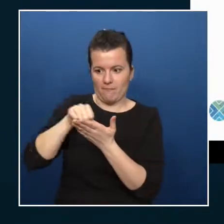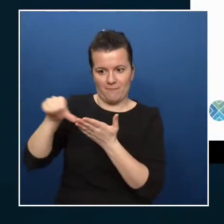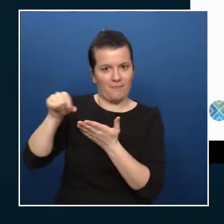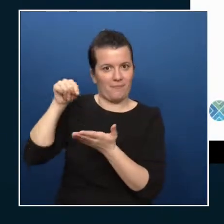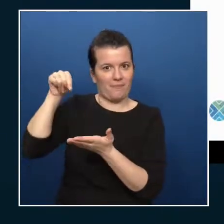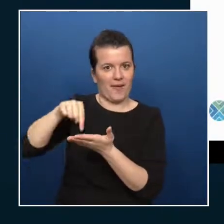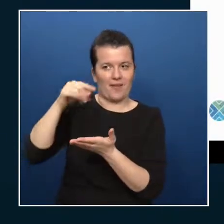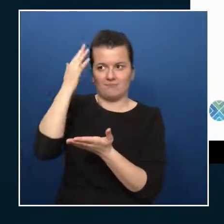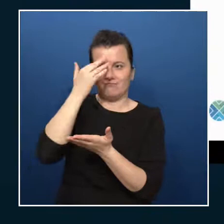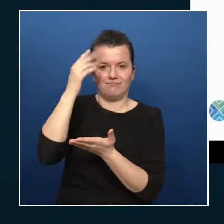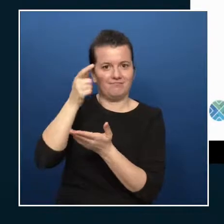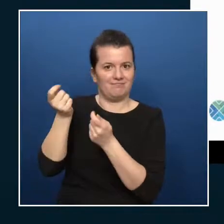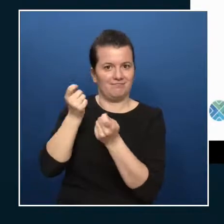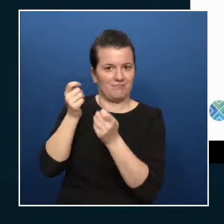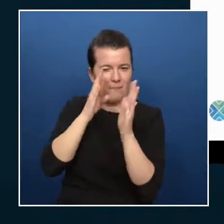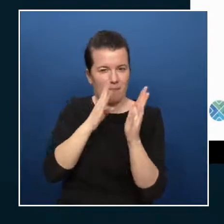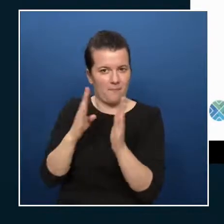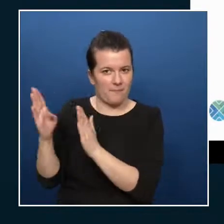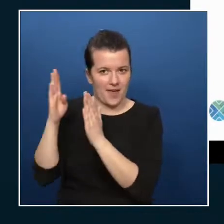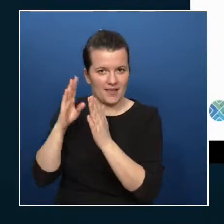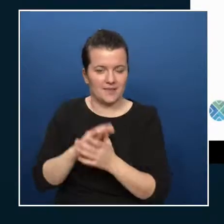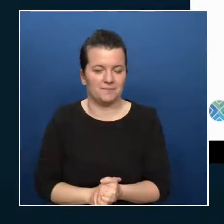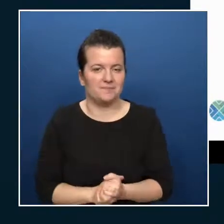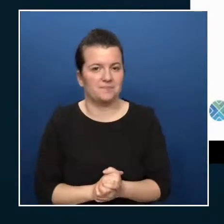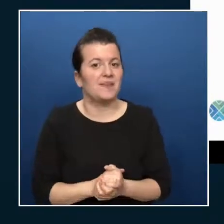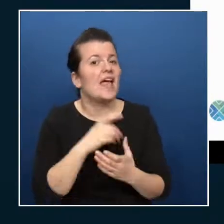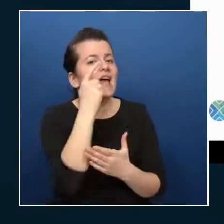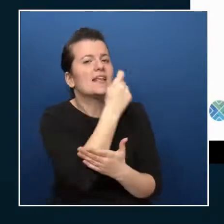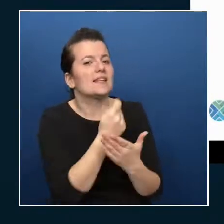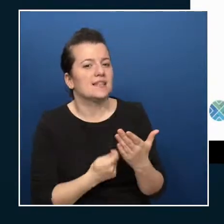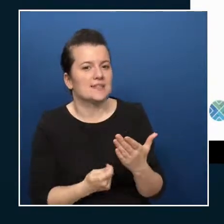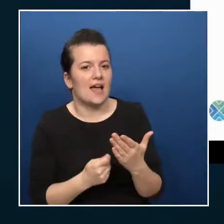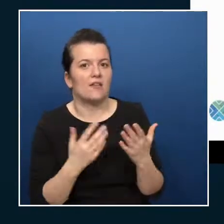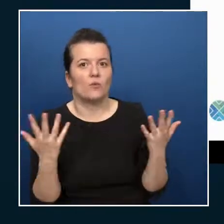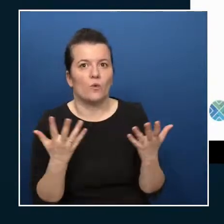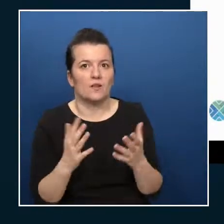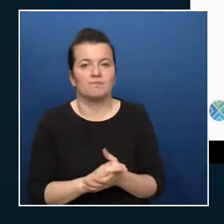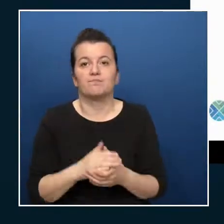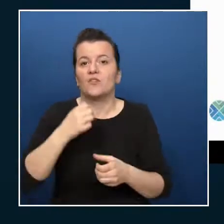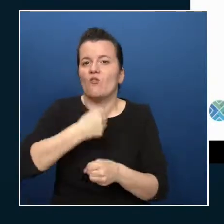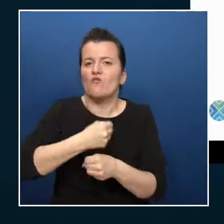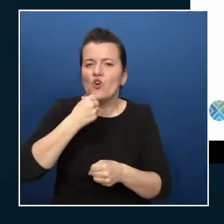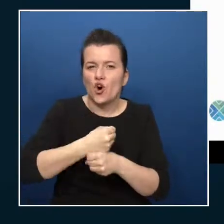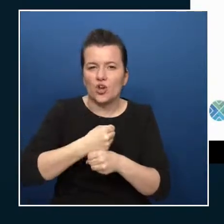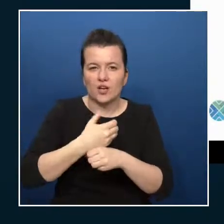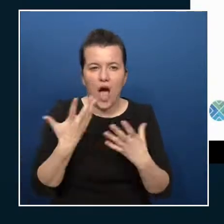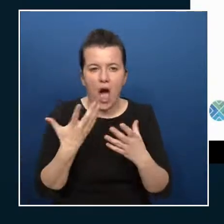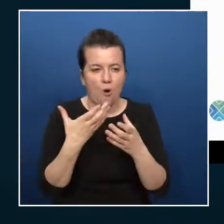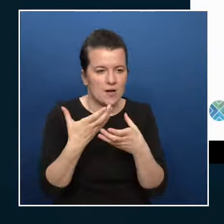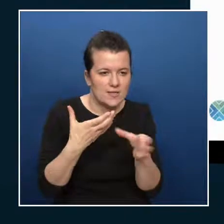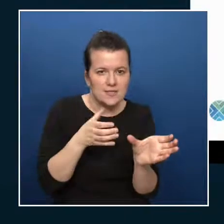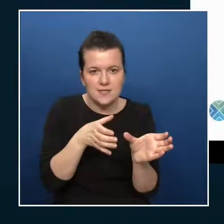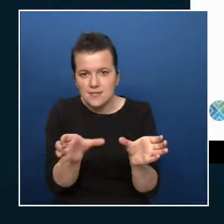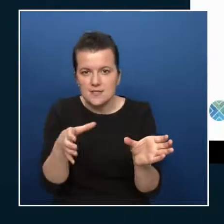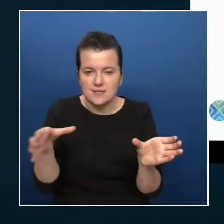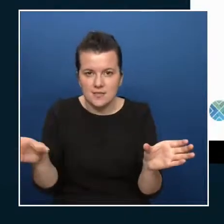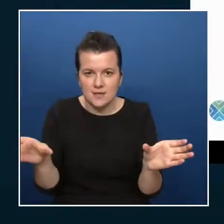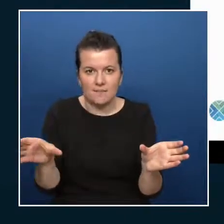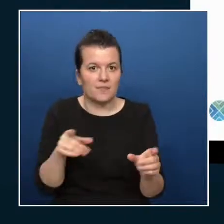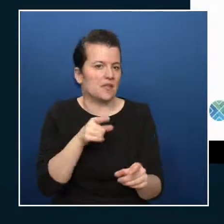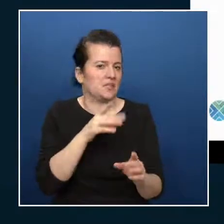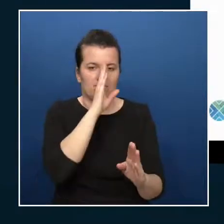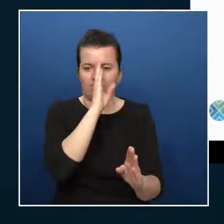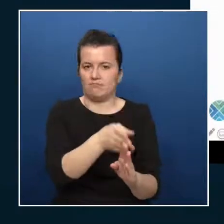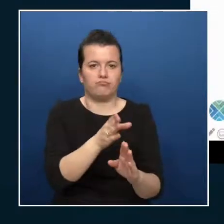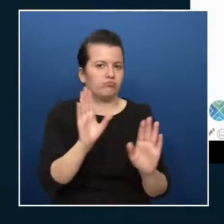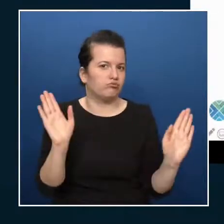All right, design strategies. The first one, workload separation. I think this is the most straightforward approach. So you have